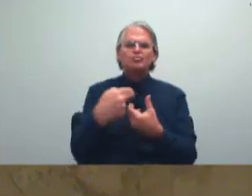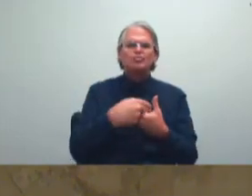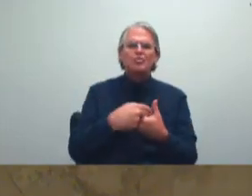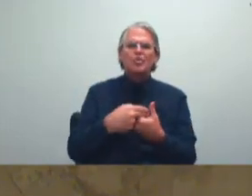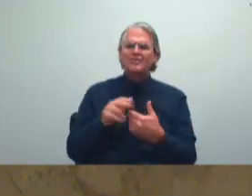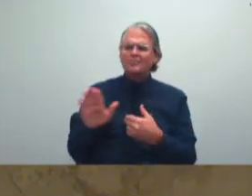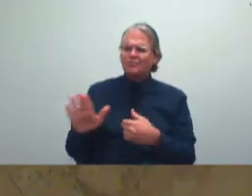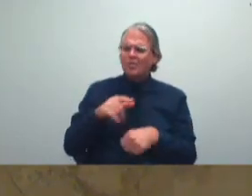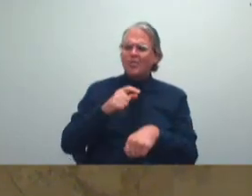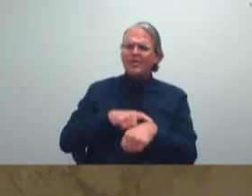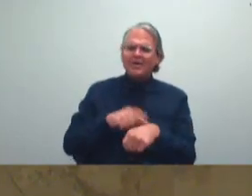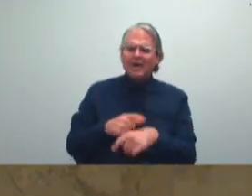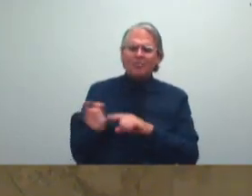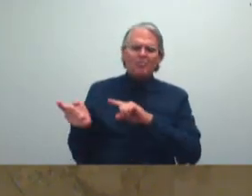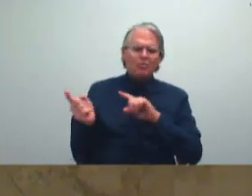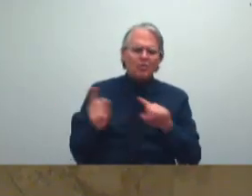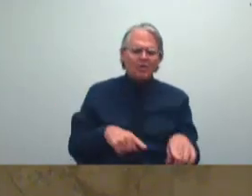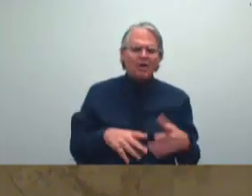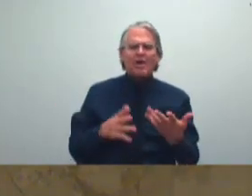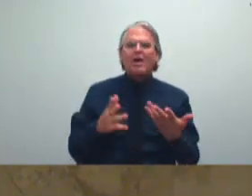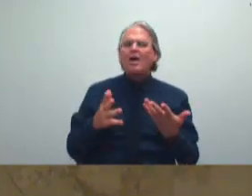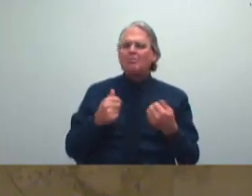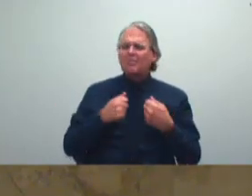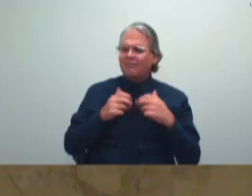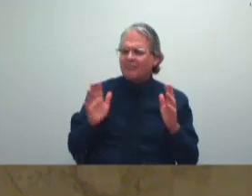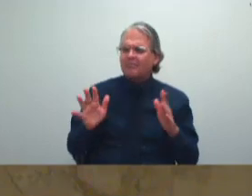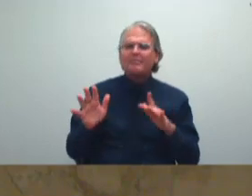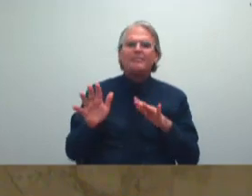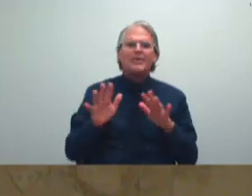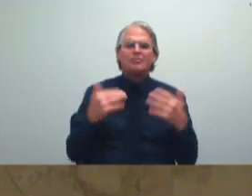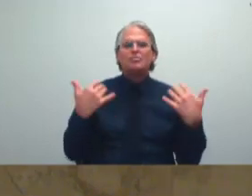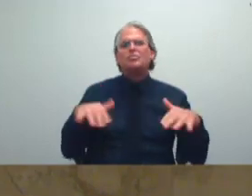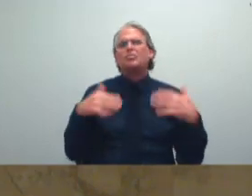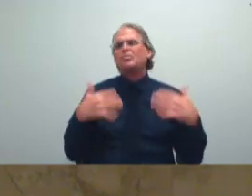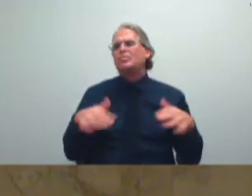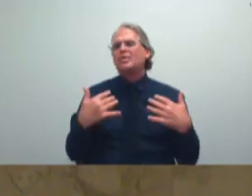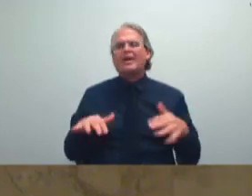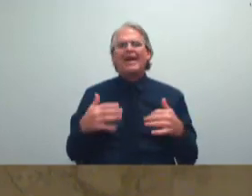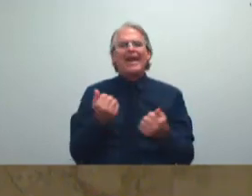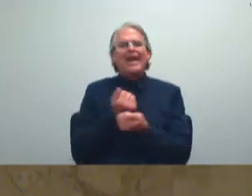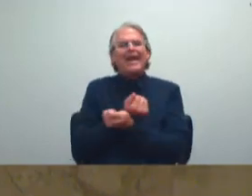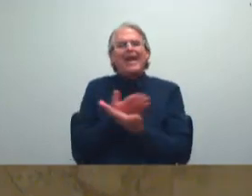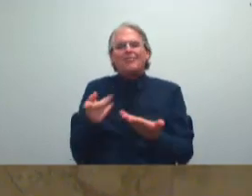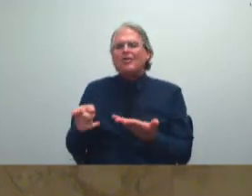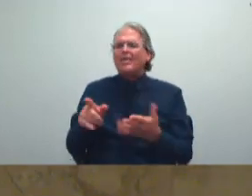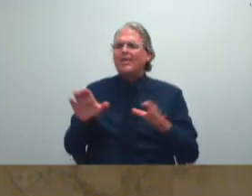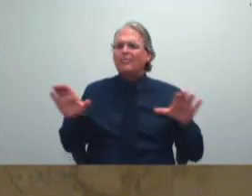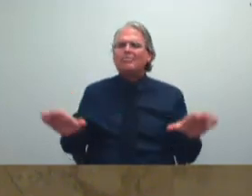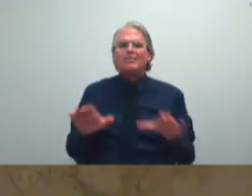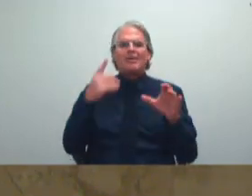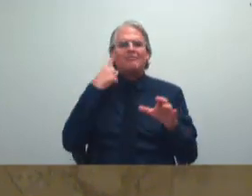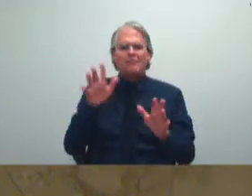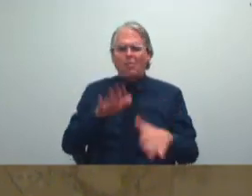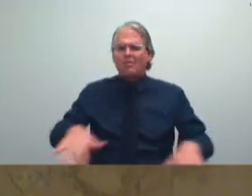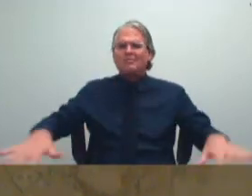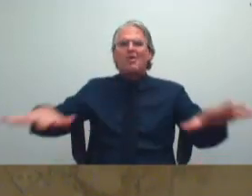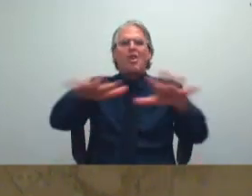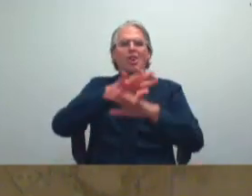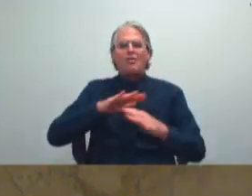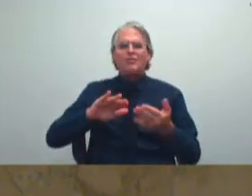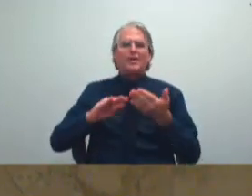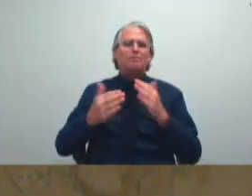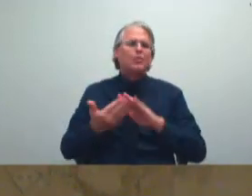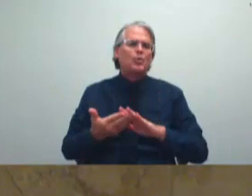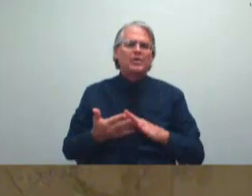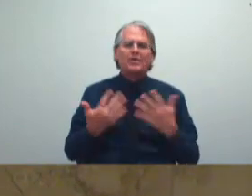everything that you've done in the community. I mean, honestly, I just can't even tell you enough how grateful I am. And I